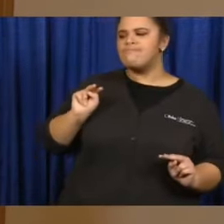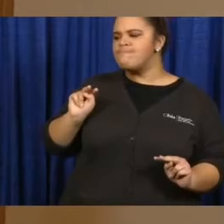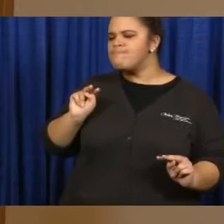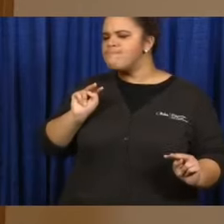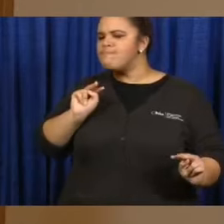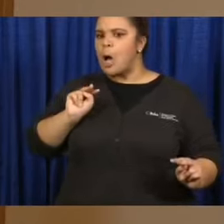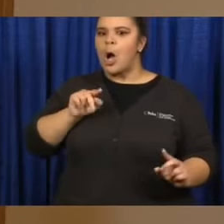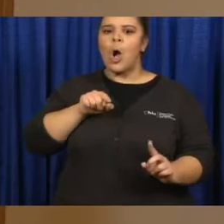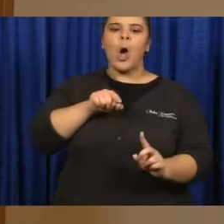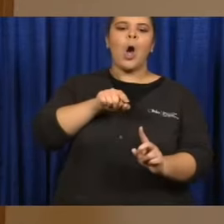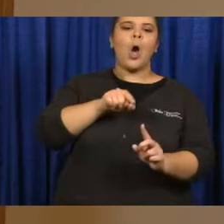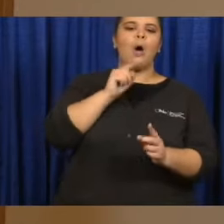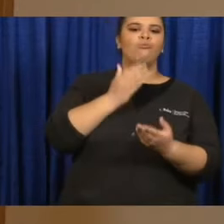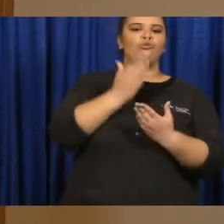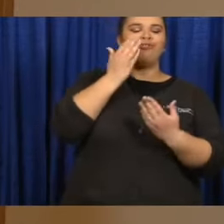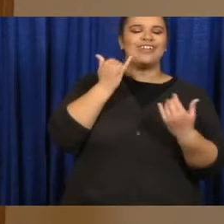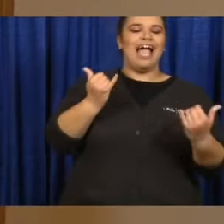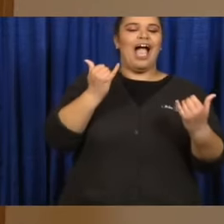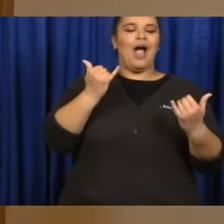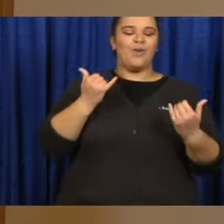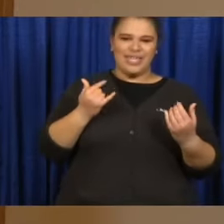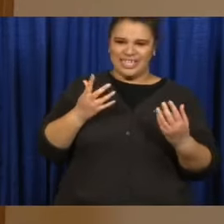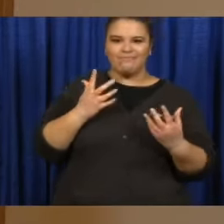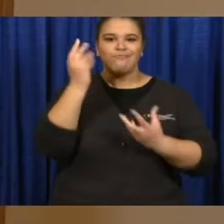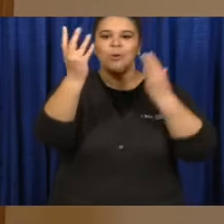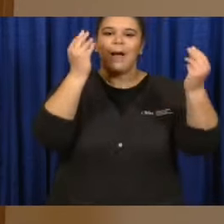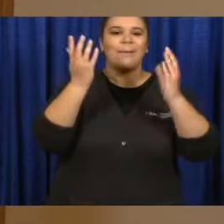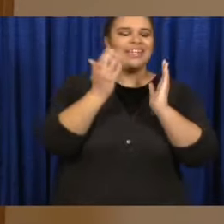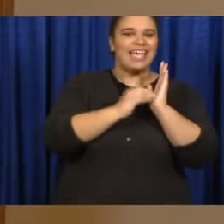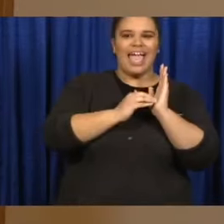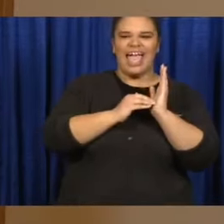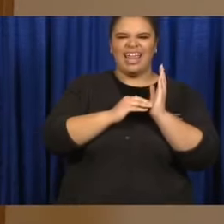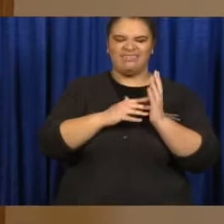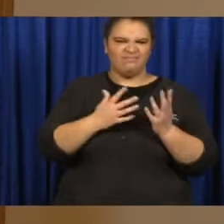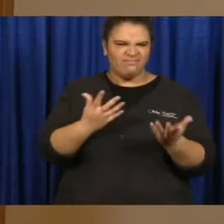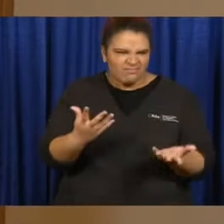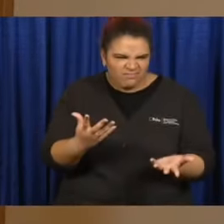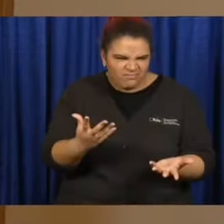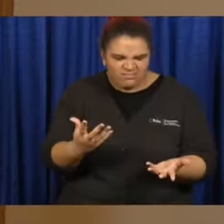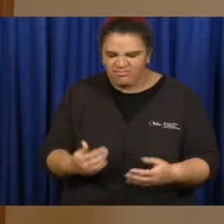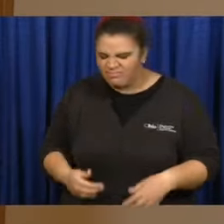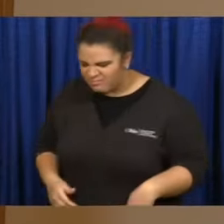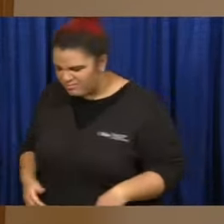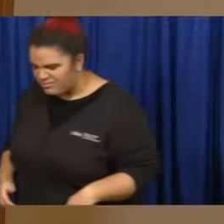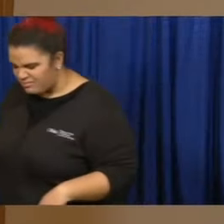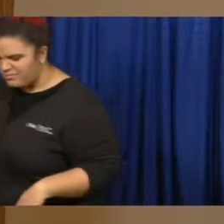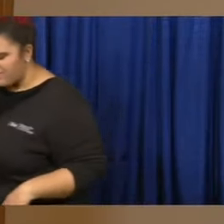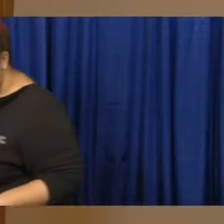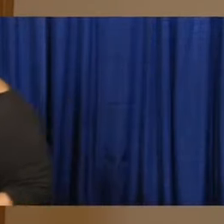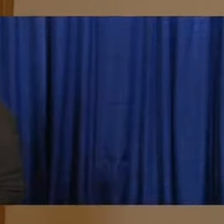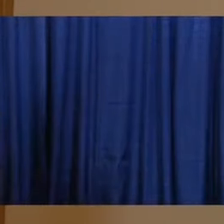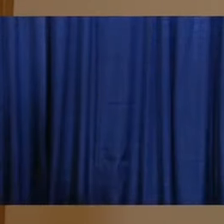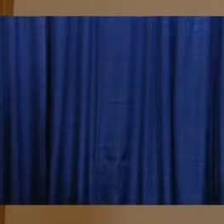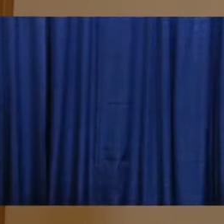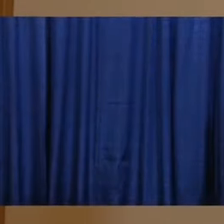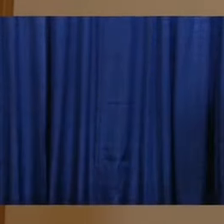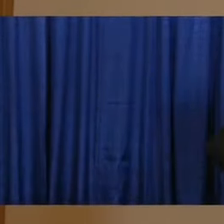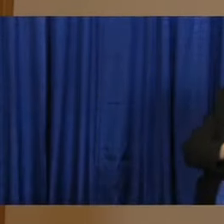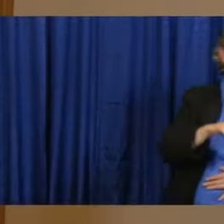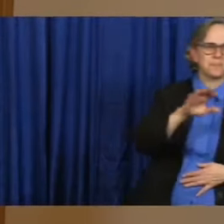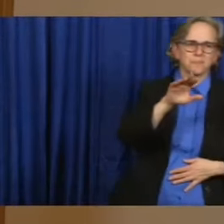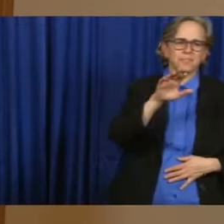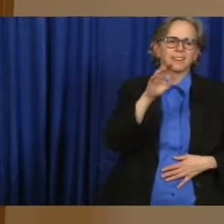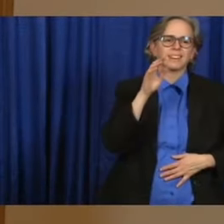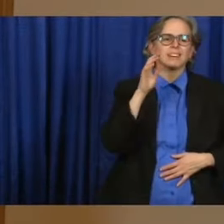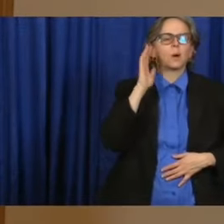home? So it will definitely be a slow way back down. So we